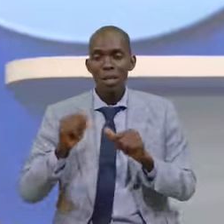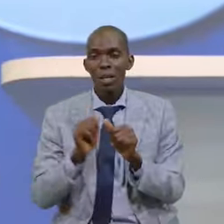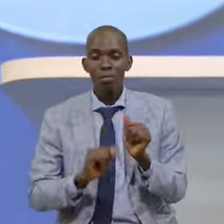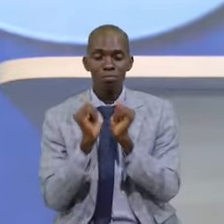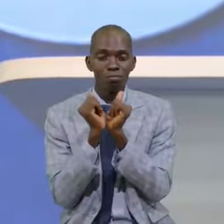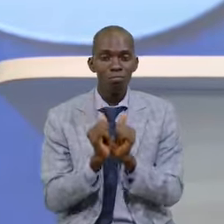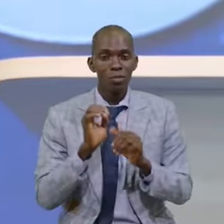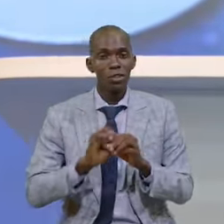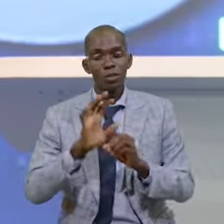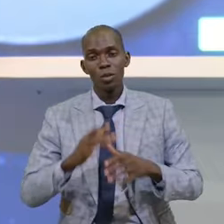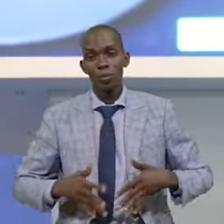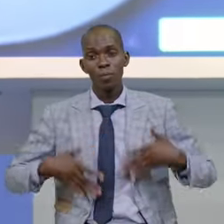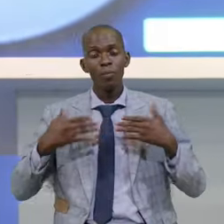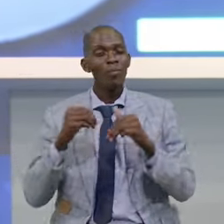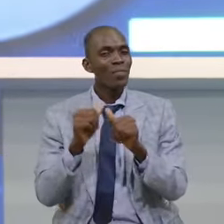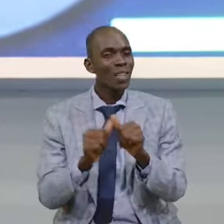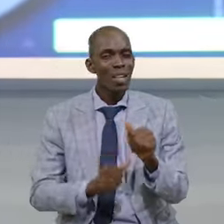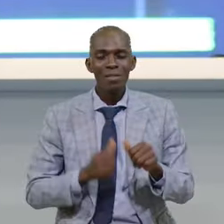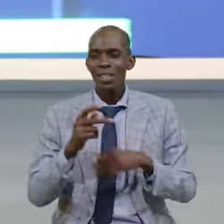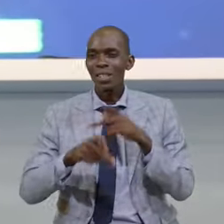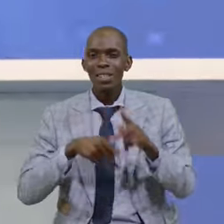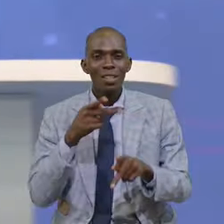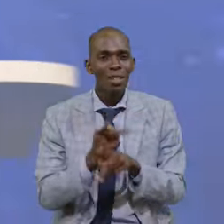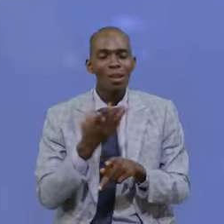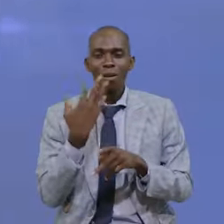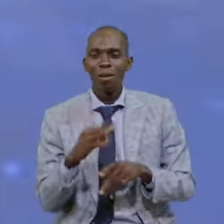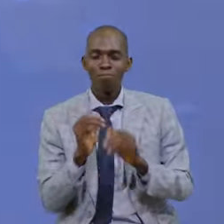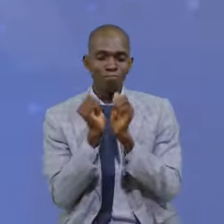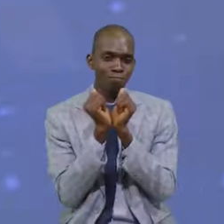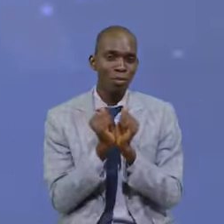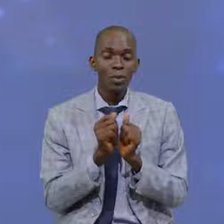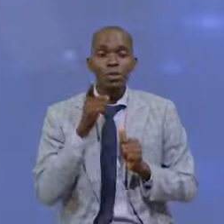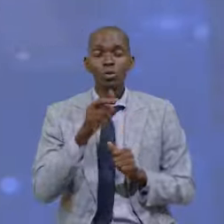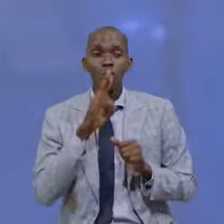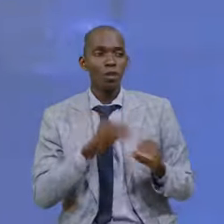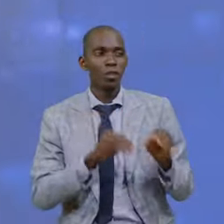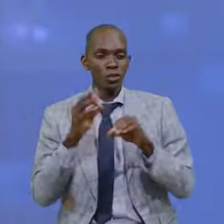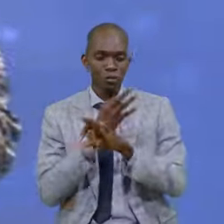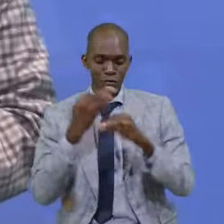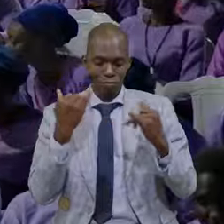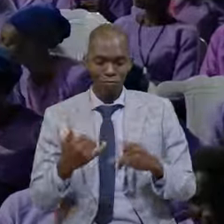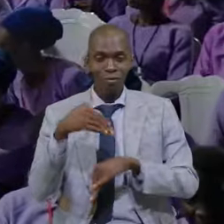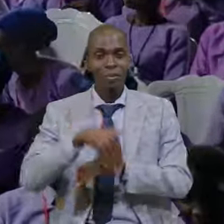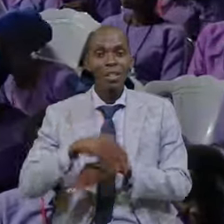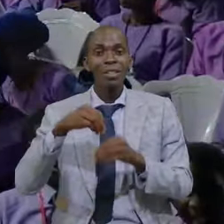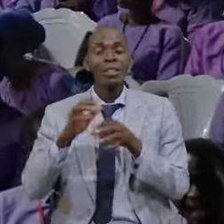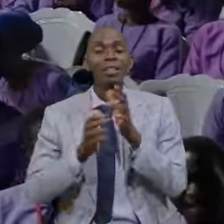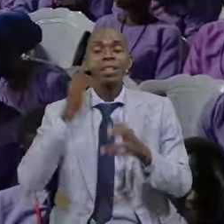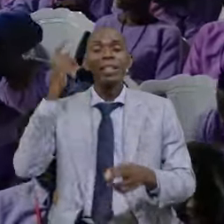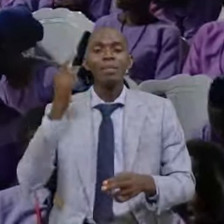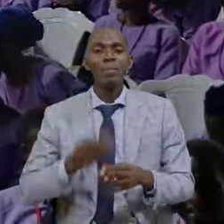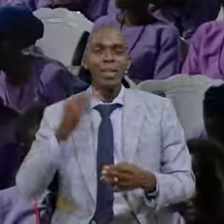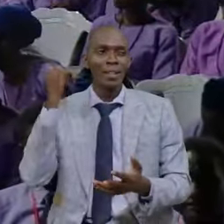your life, every kind of bondage, you are set free tonight in Jesus'